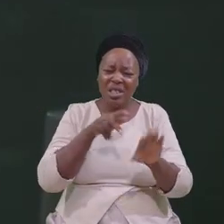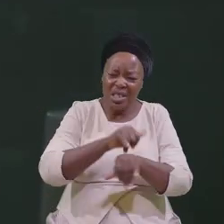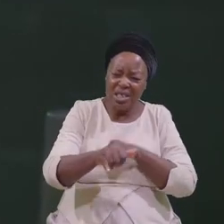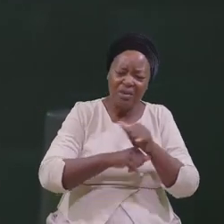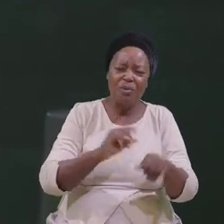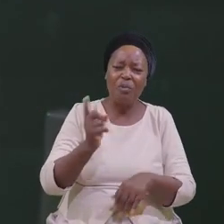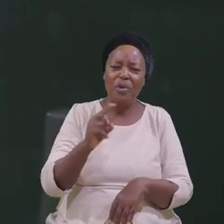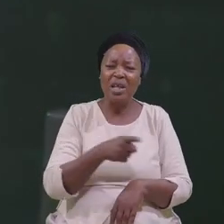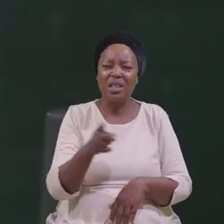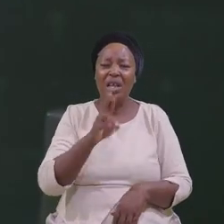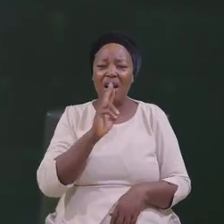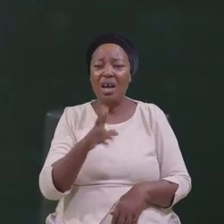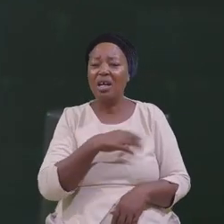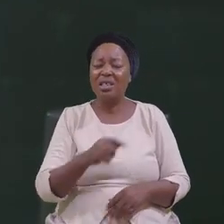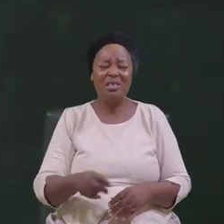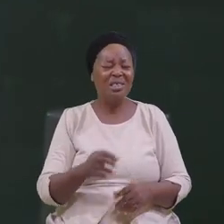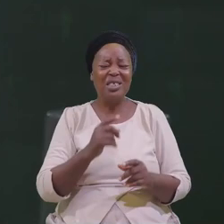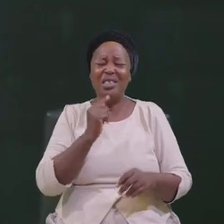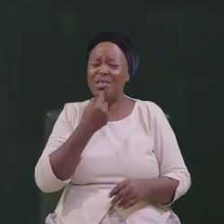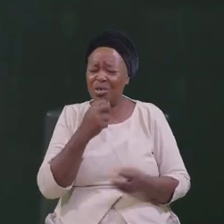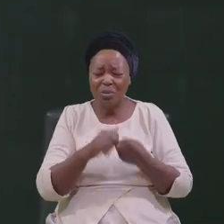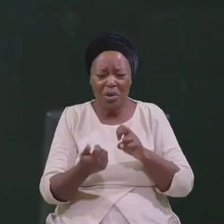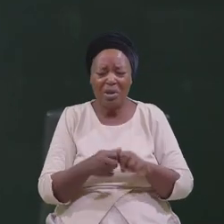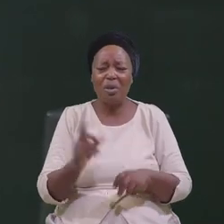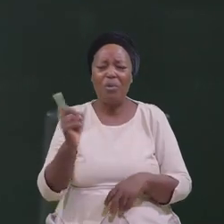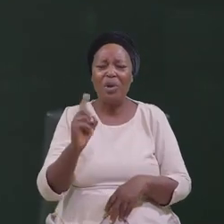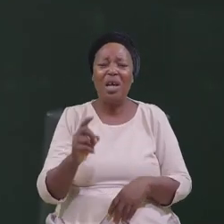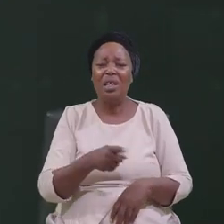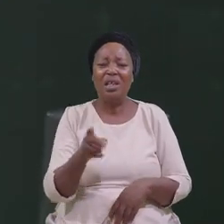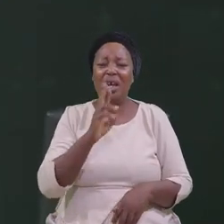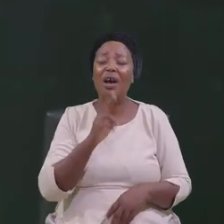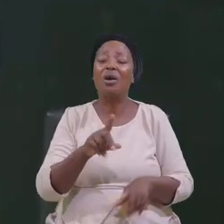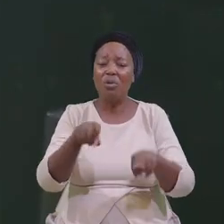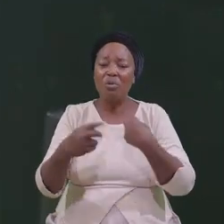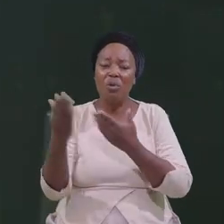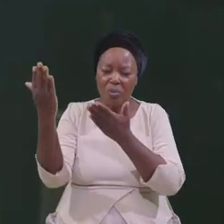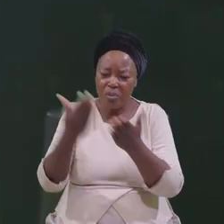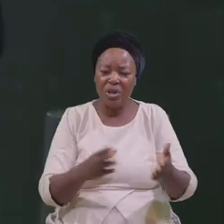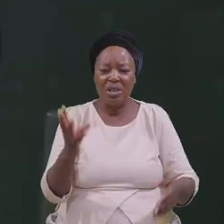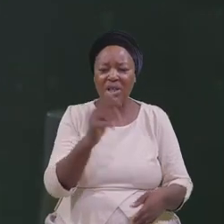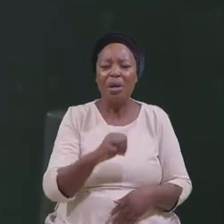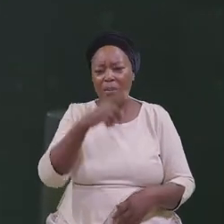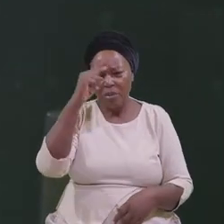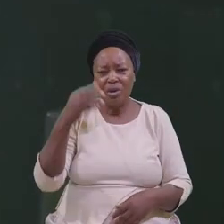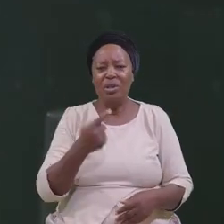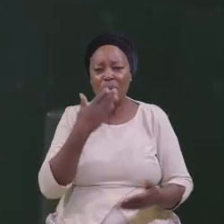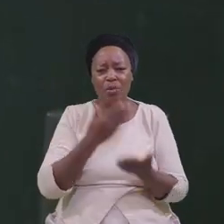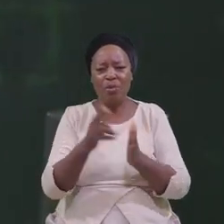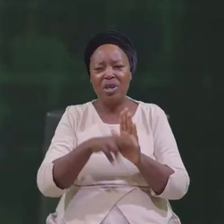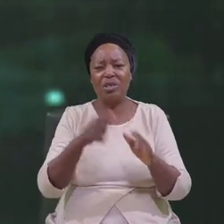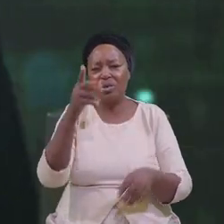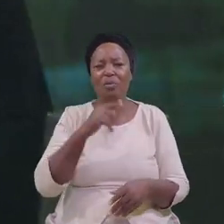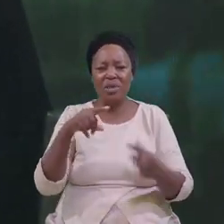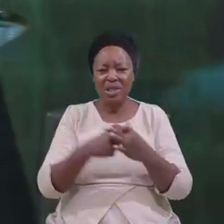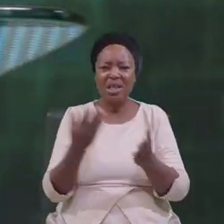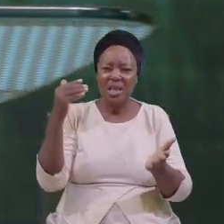terrible, terrible problems where they are. Go bring them. The goodness of God will start again in their lives.